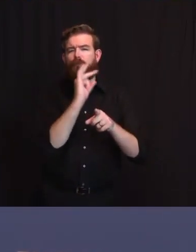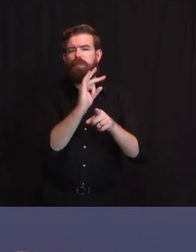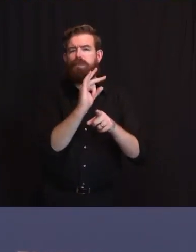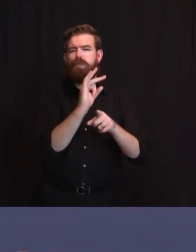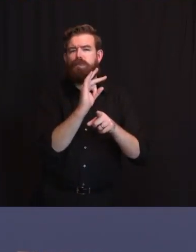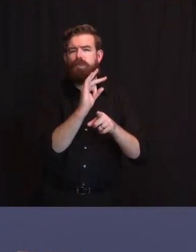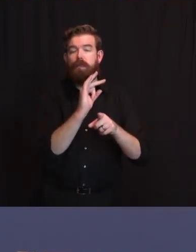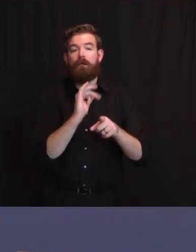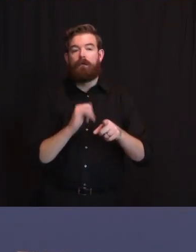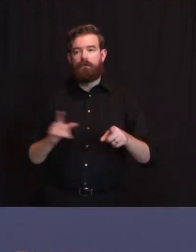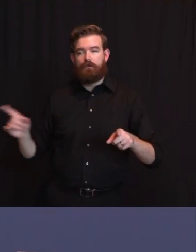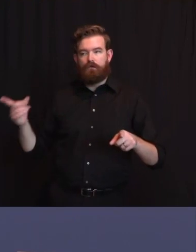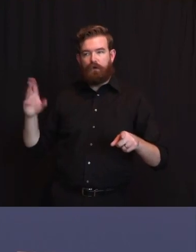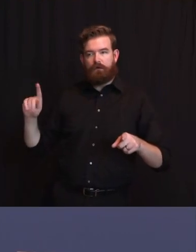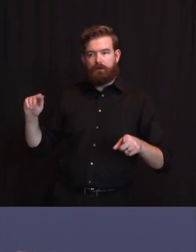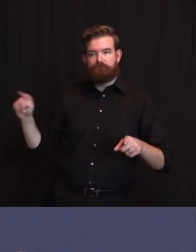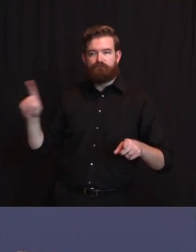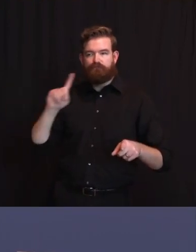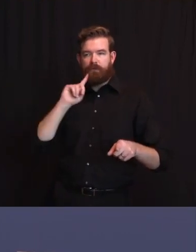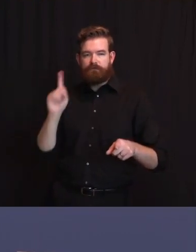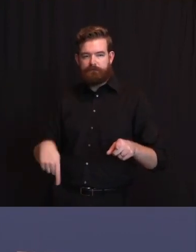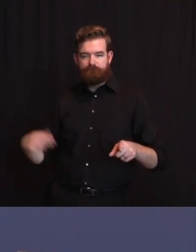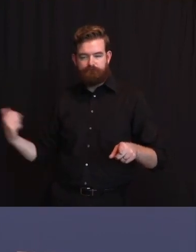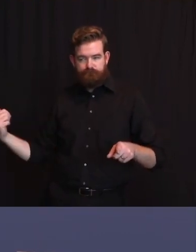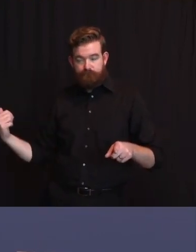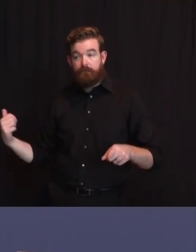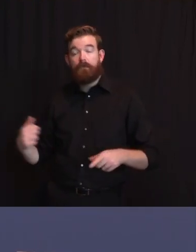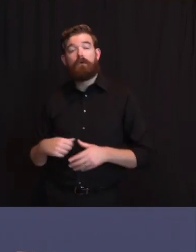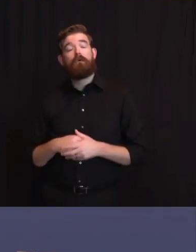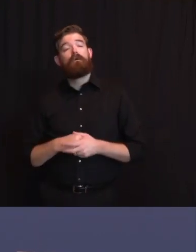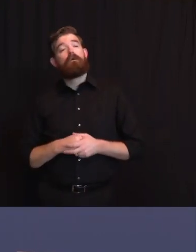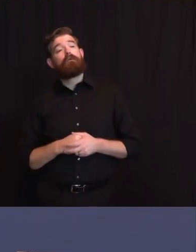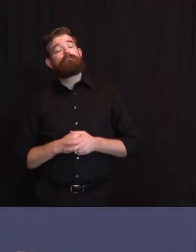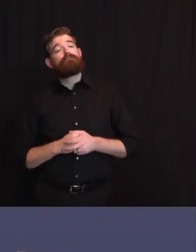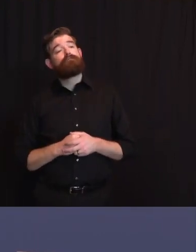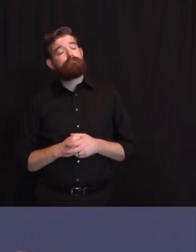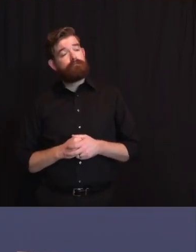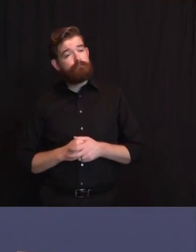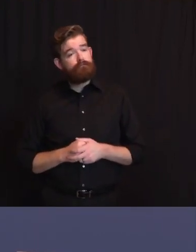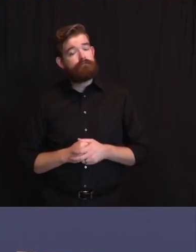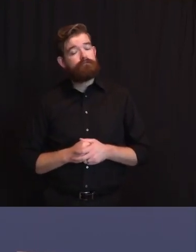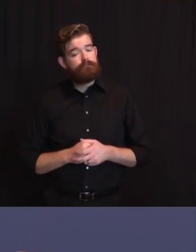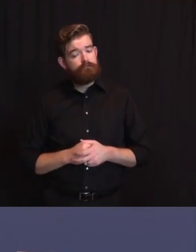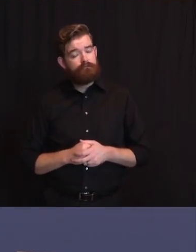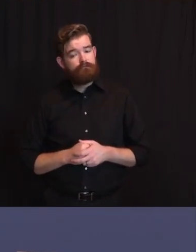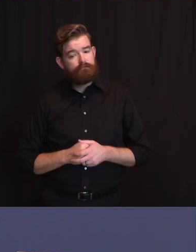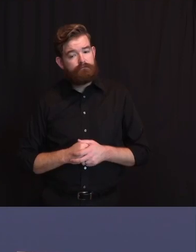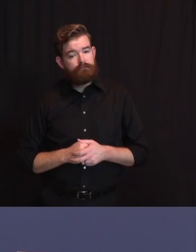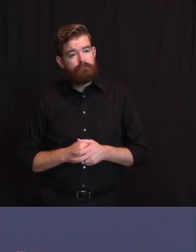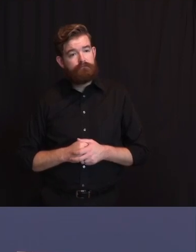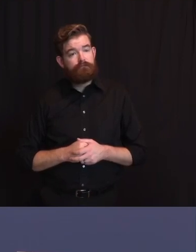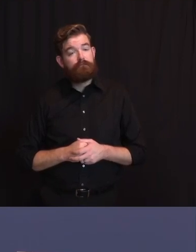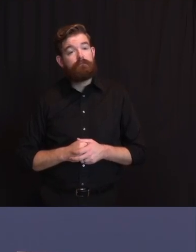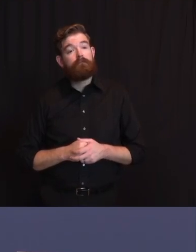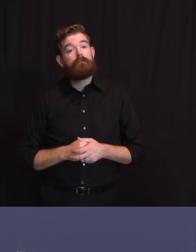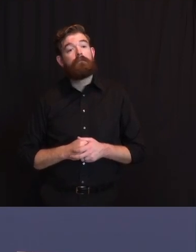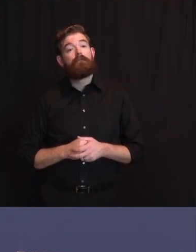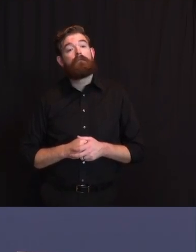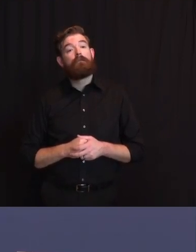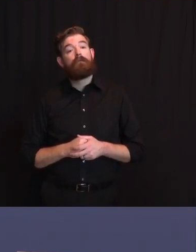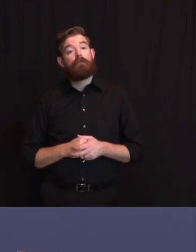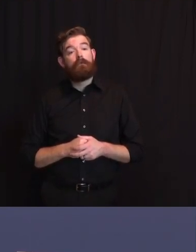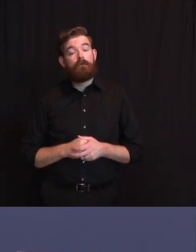We have to recognize that the color of the region is reflective on 3 different indicators. So